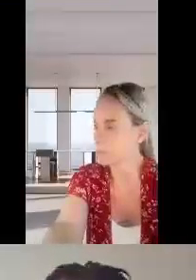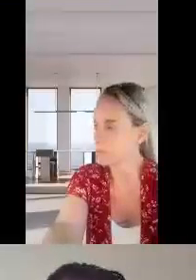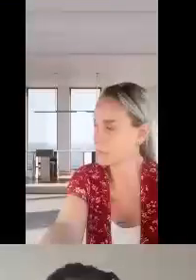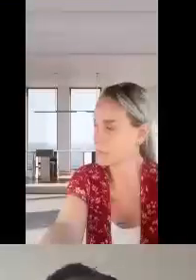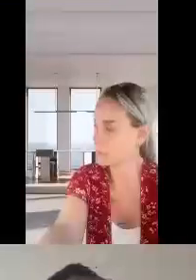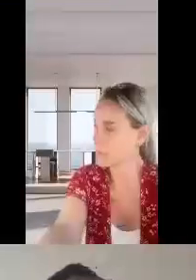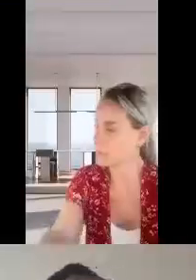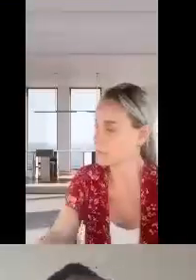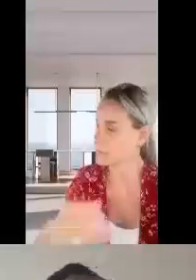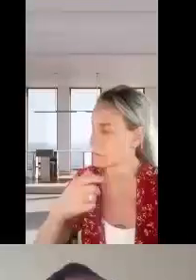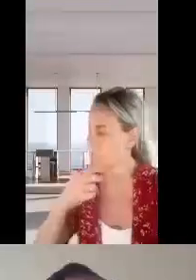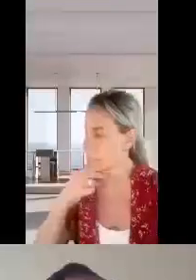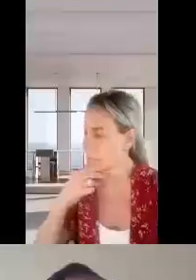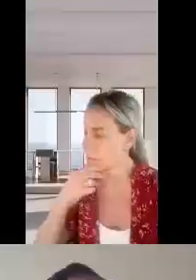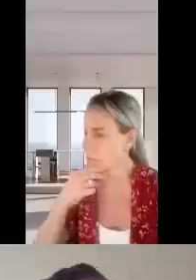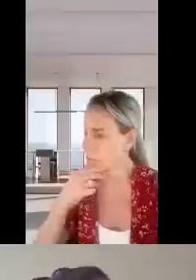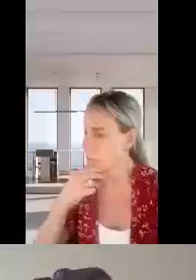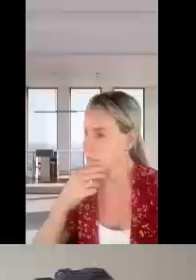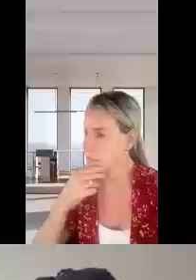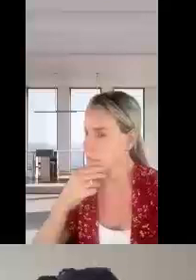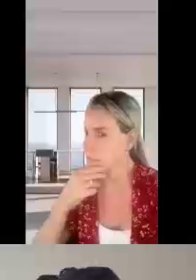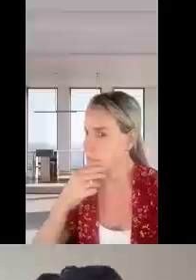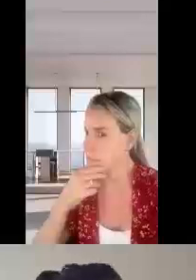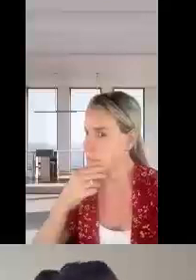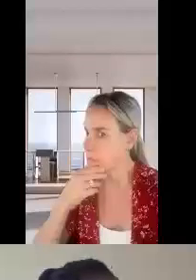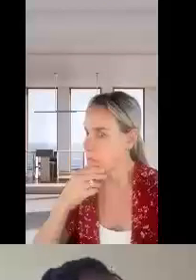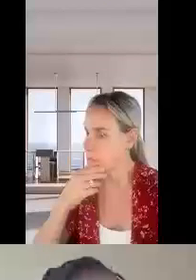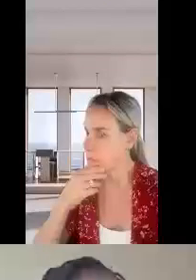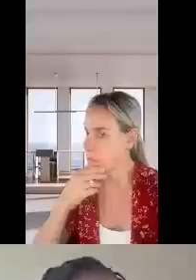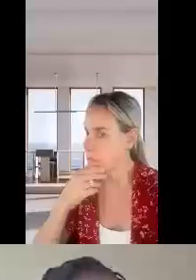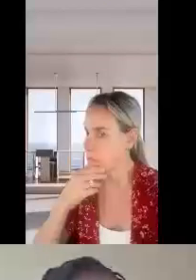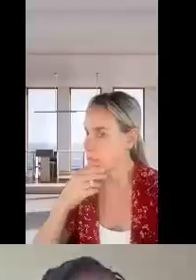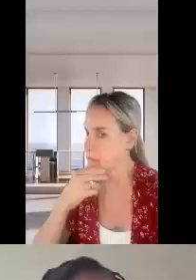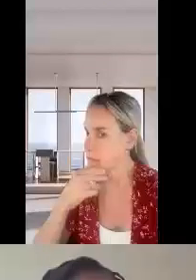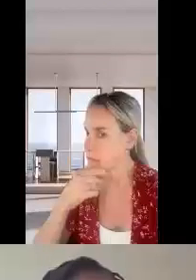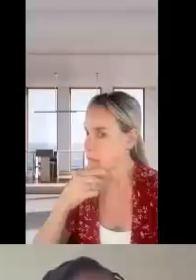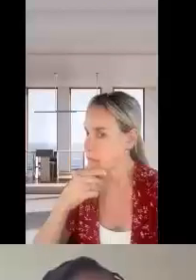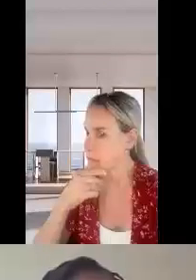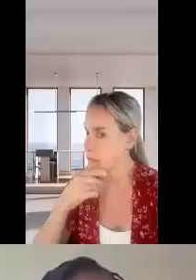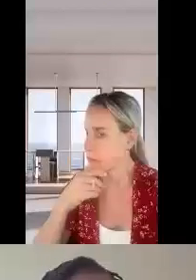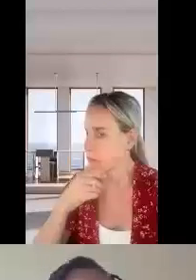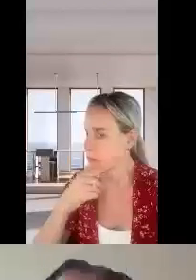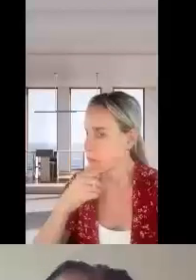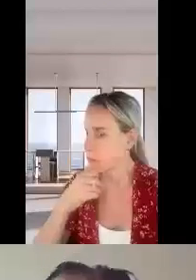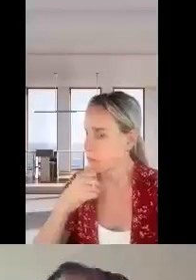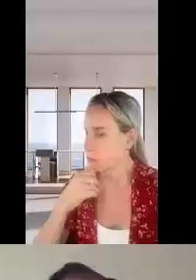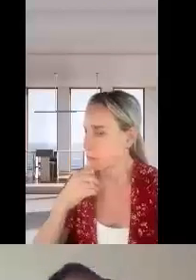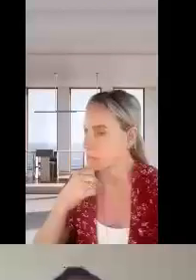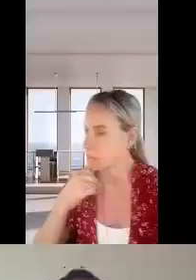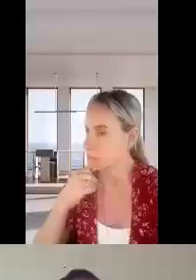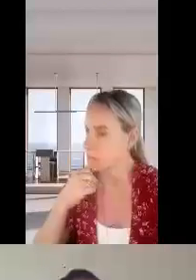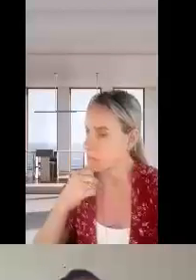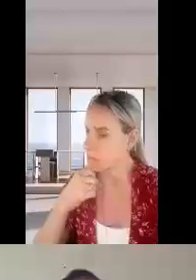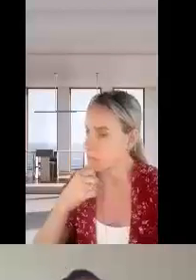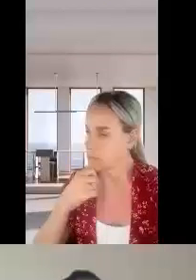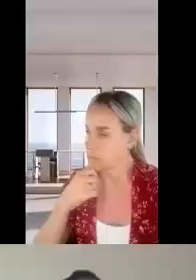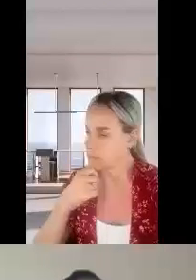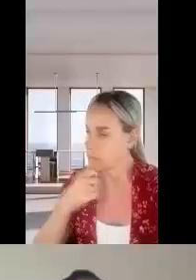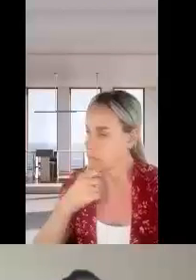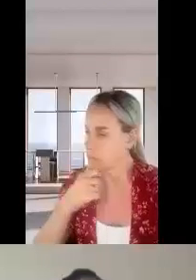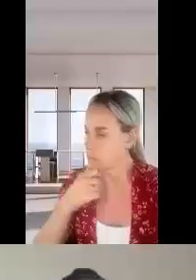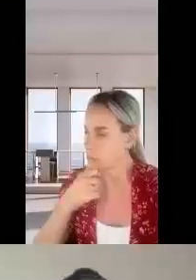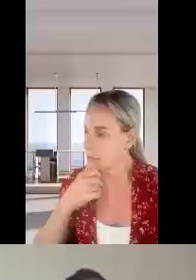So how many advisors do we have? And they're paid, they're not volunteers, what you're saying. Yes, no, these positions are